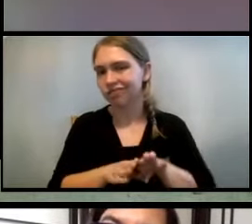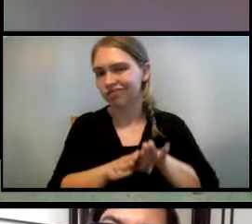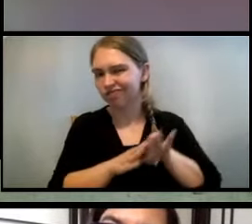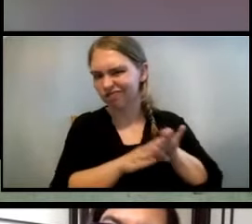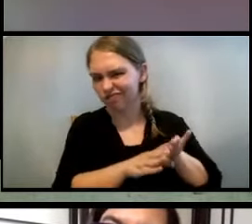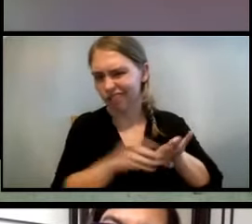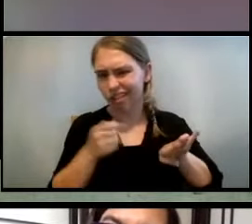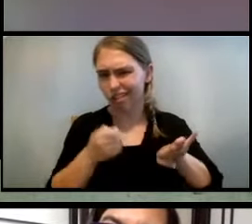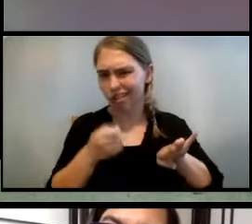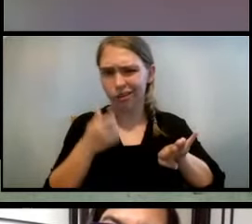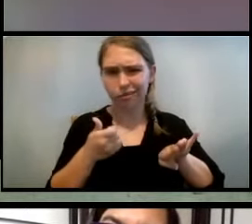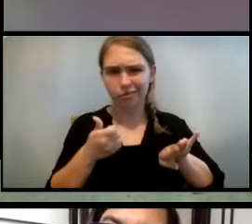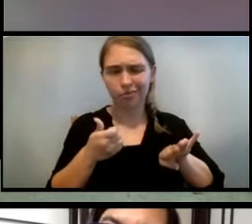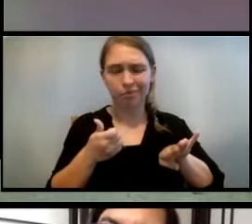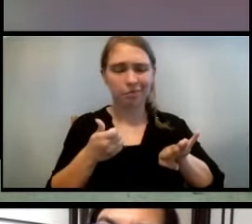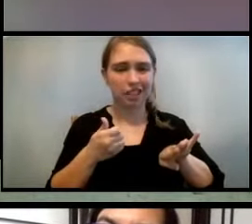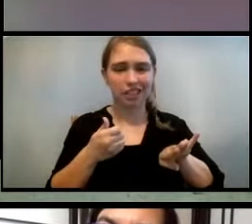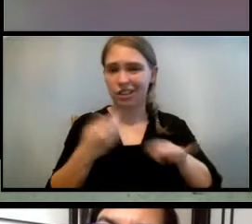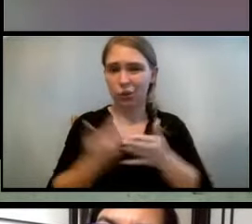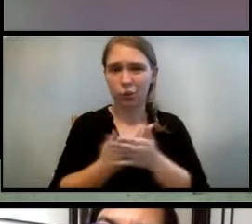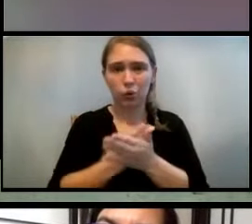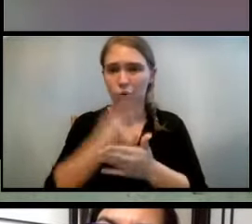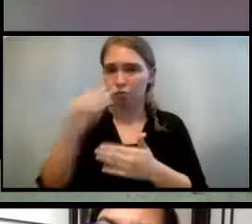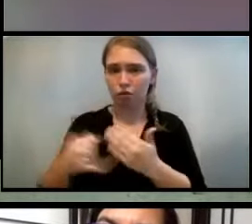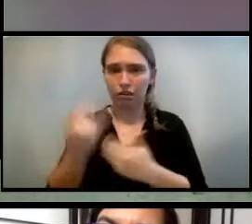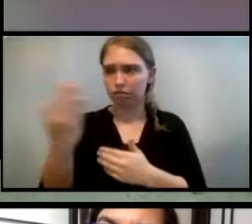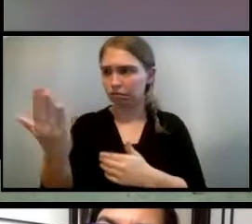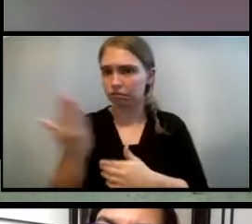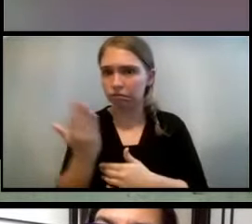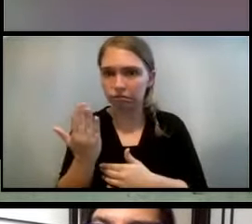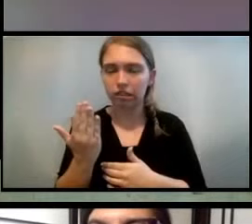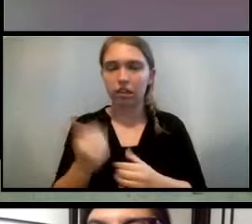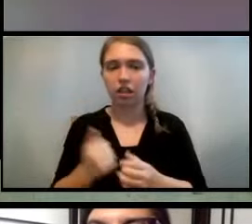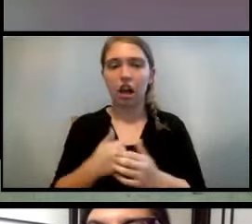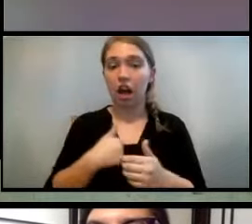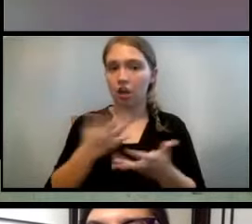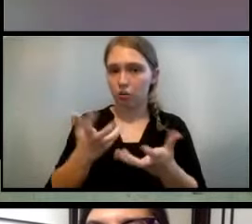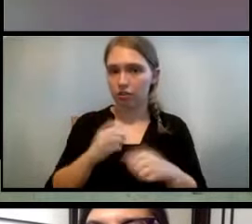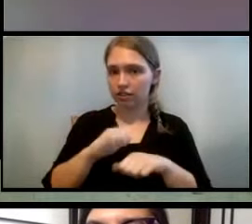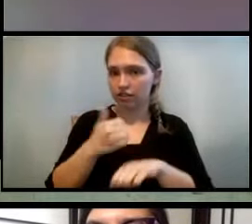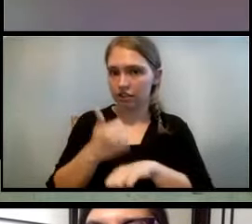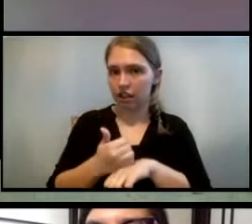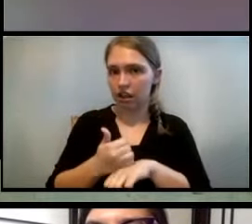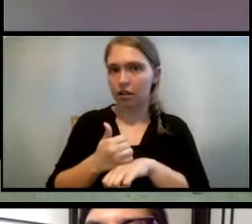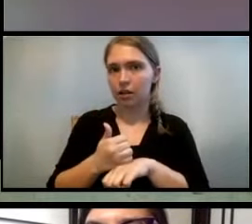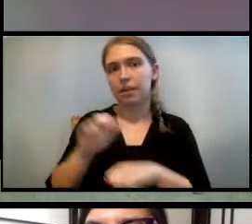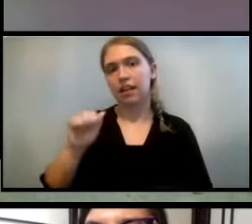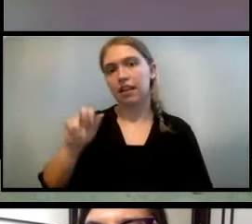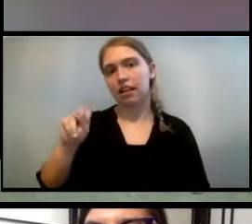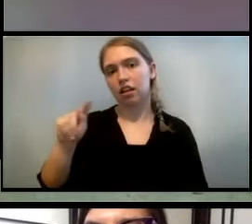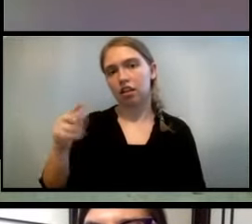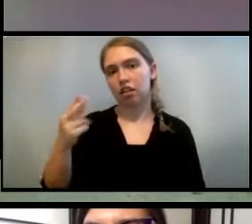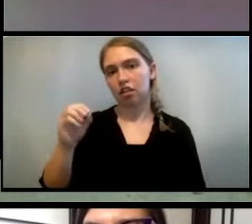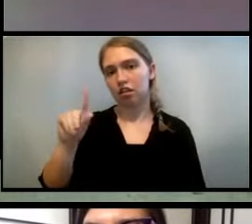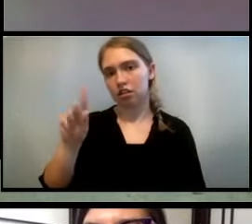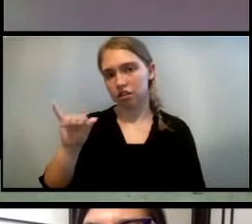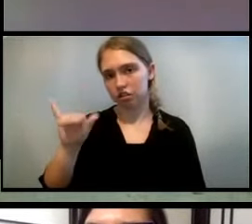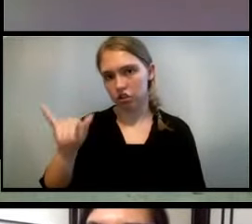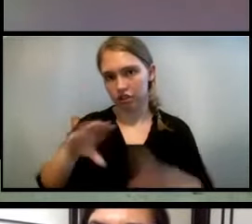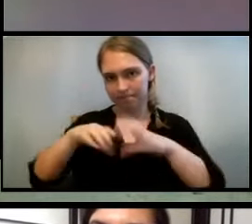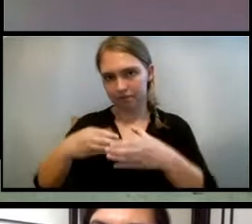my way. I want to put together an anthology of African women's